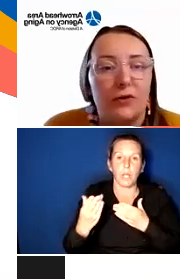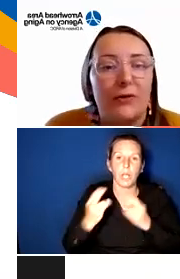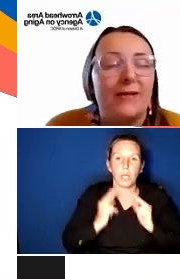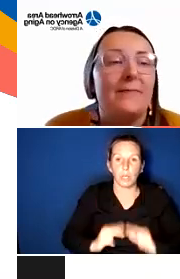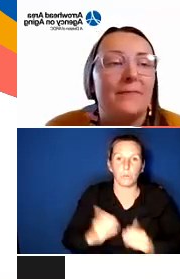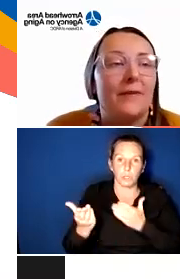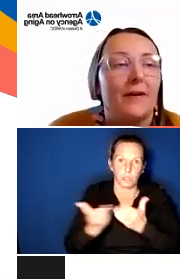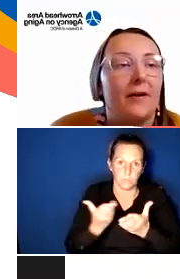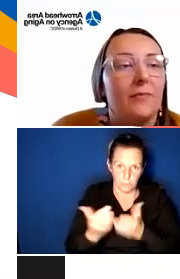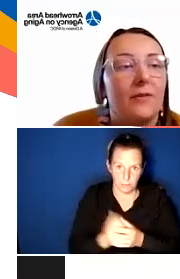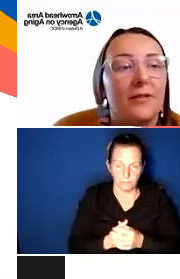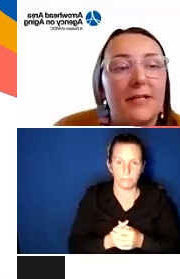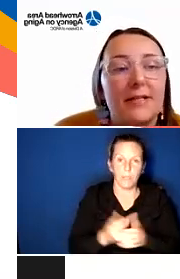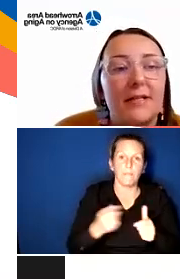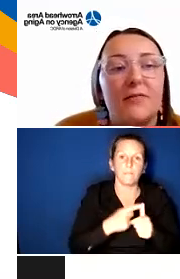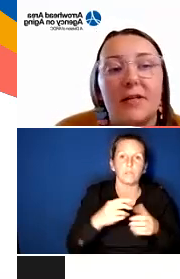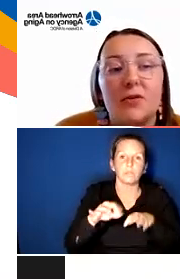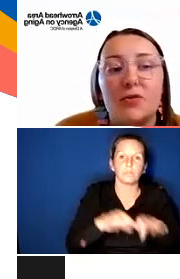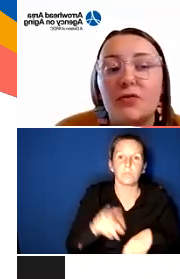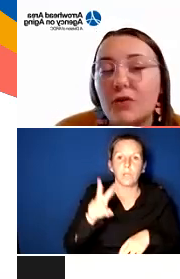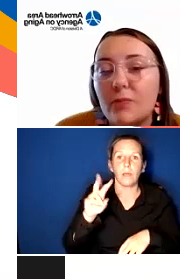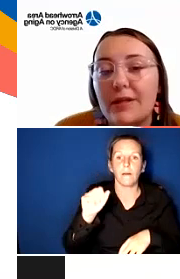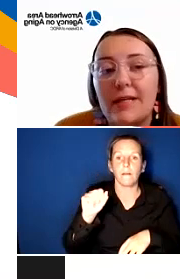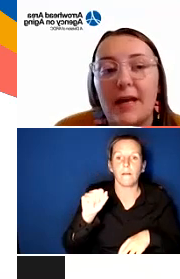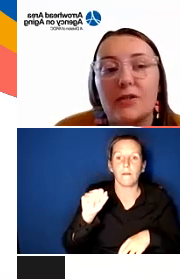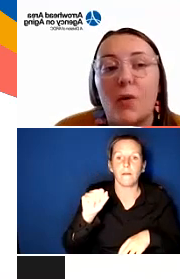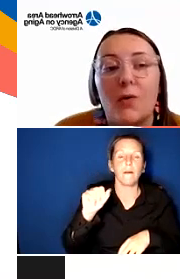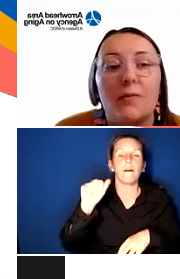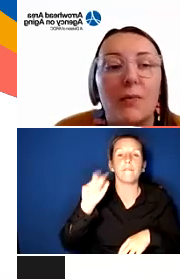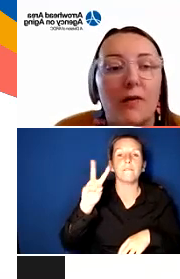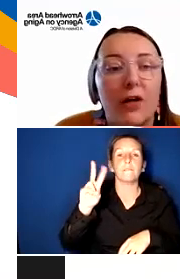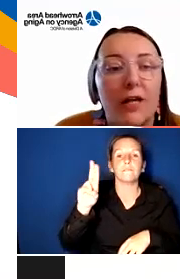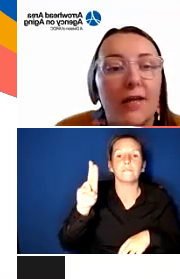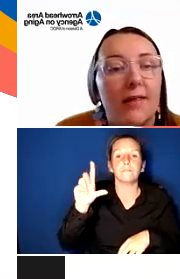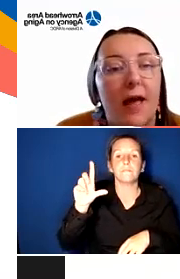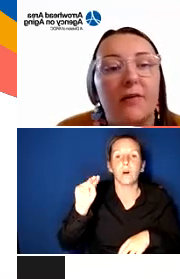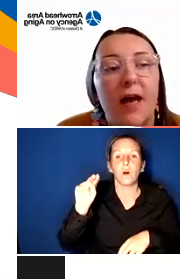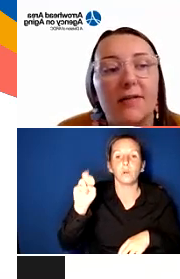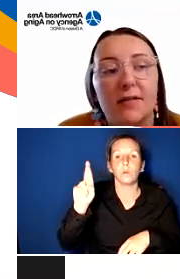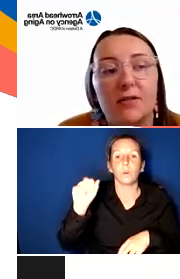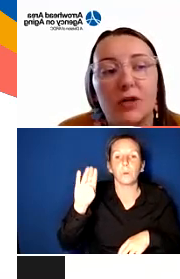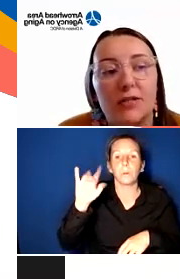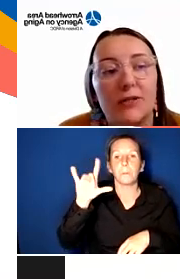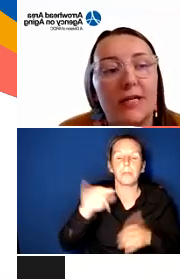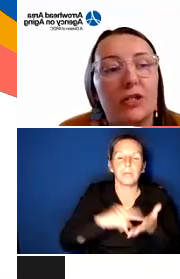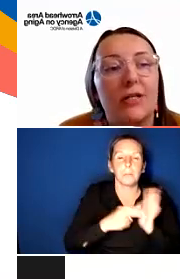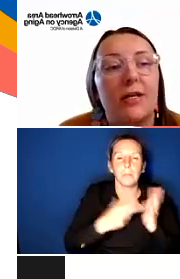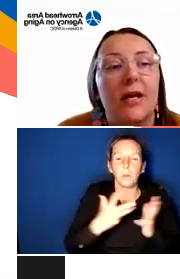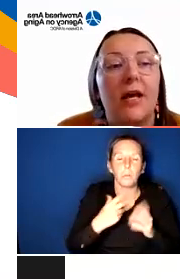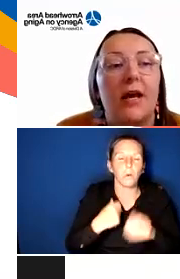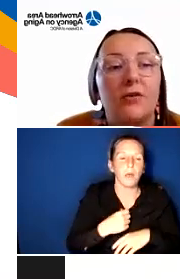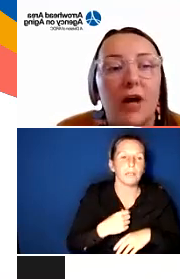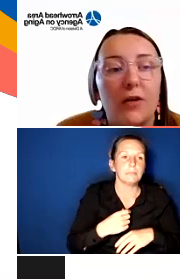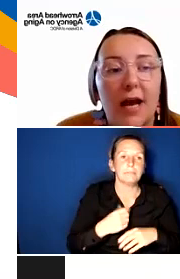social vulnerability. The CDC defines social vulnerability as, quote, poverty, lack of access to